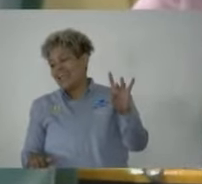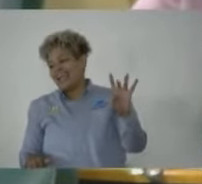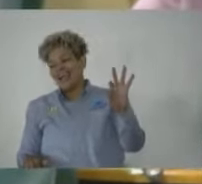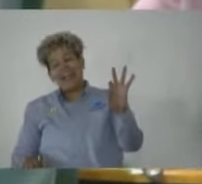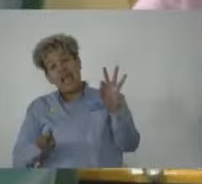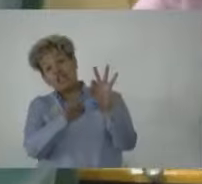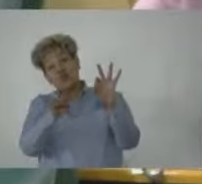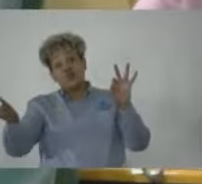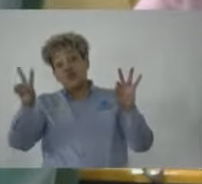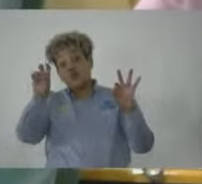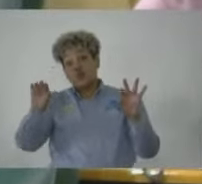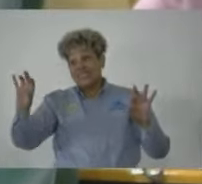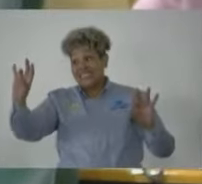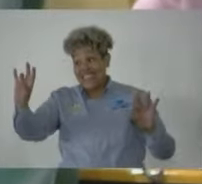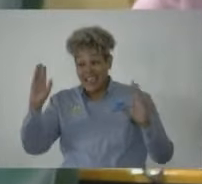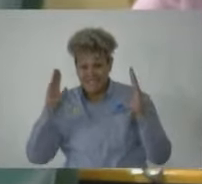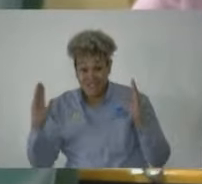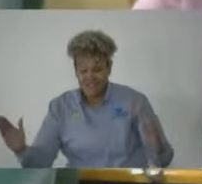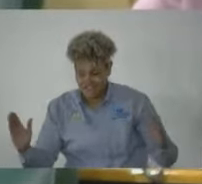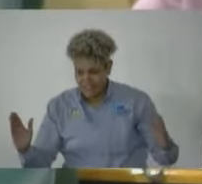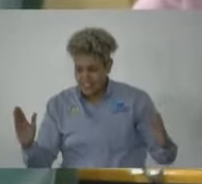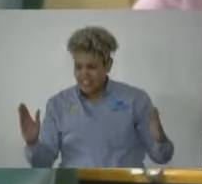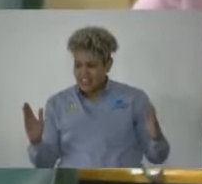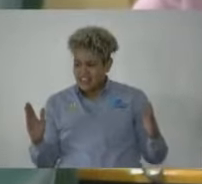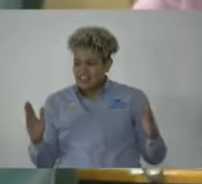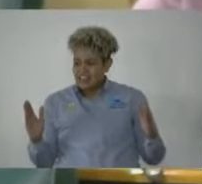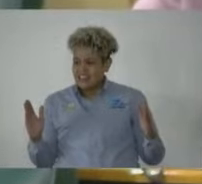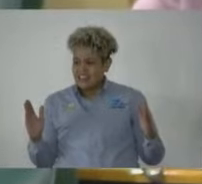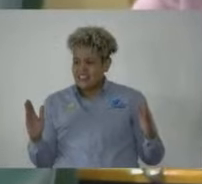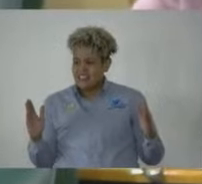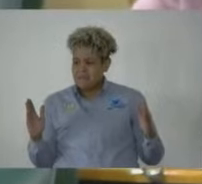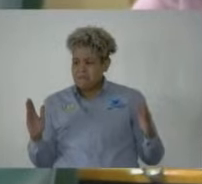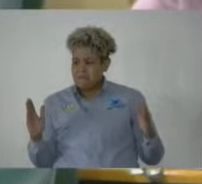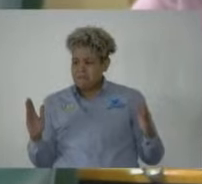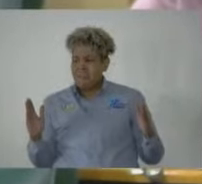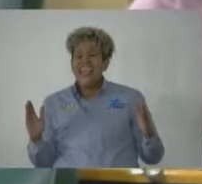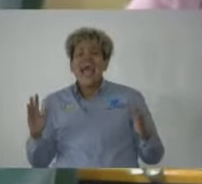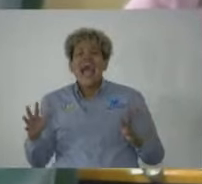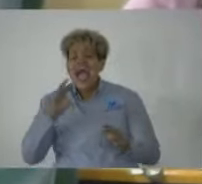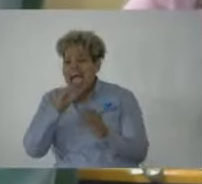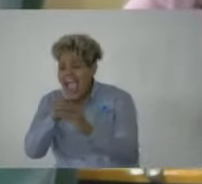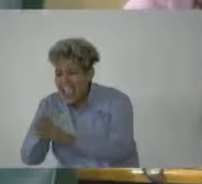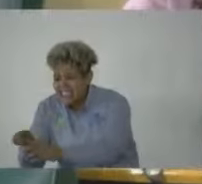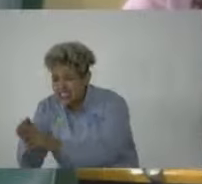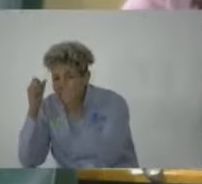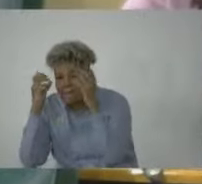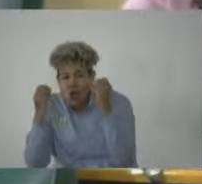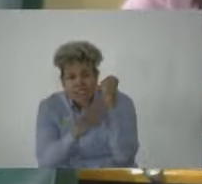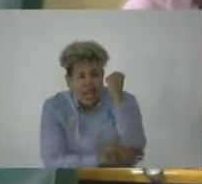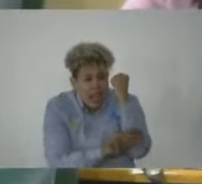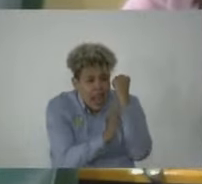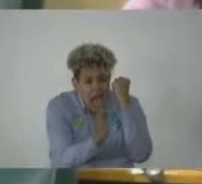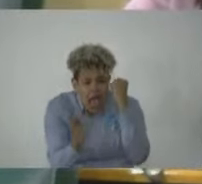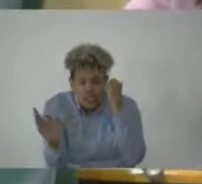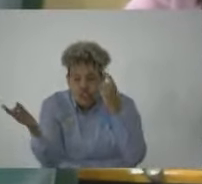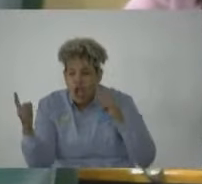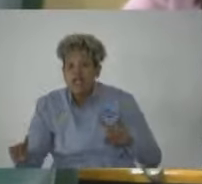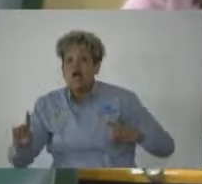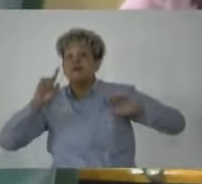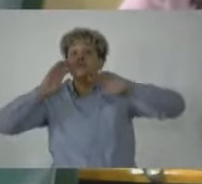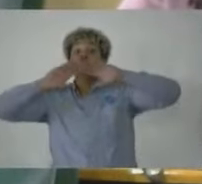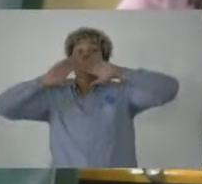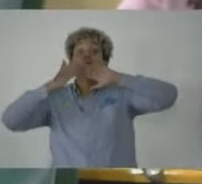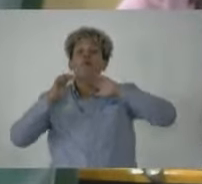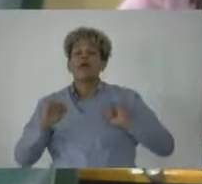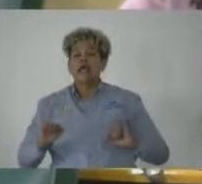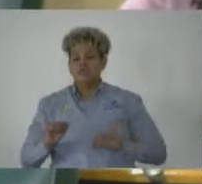1989 all the way to 2007, and engaging the multilaterals, Jamaica was